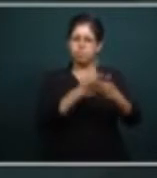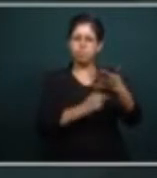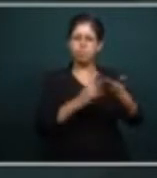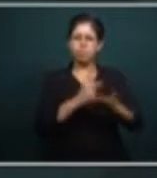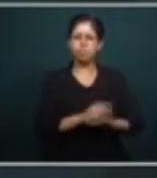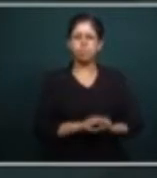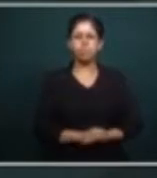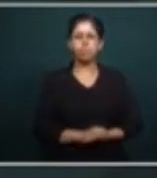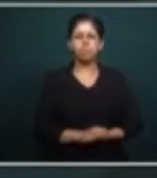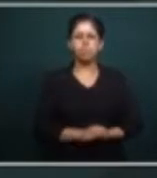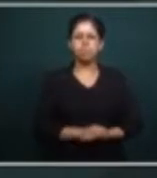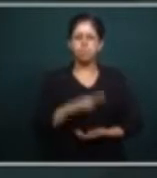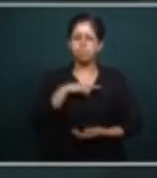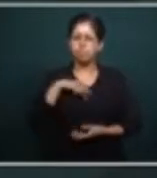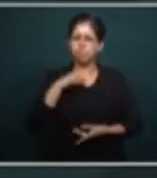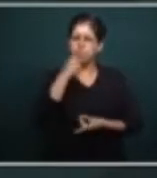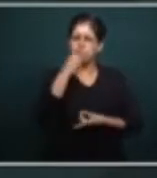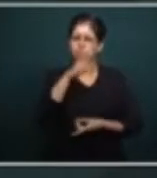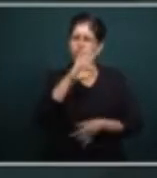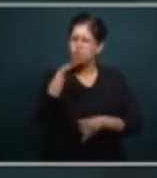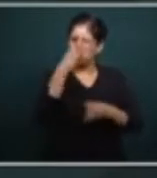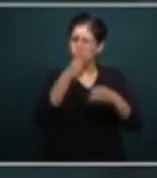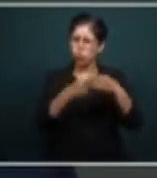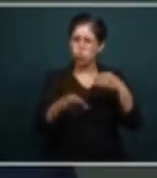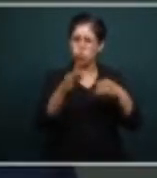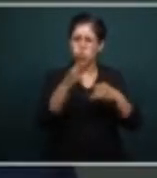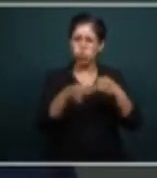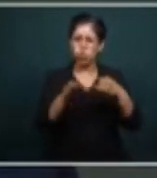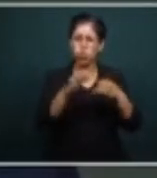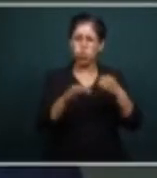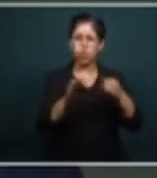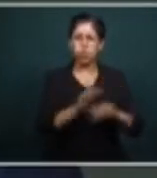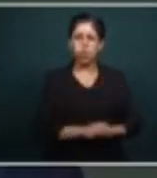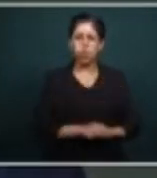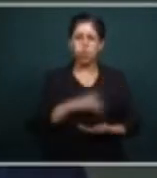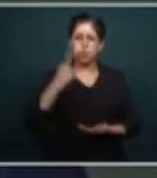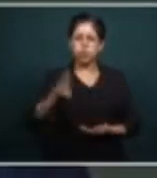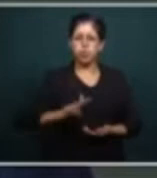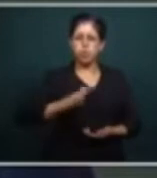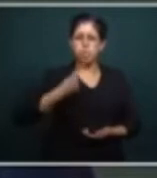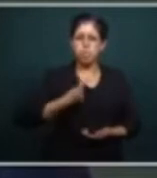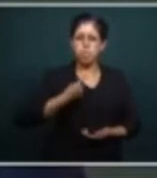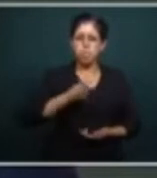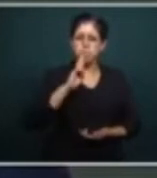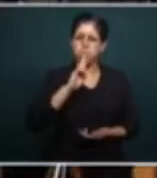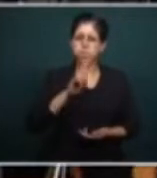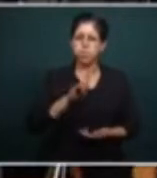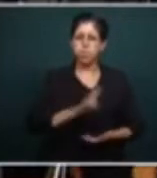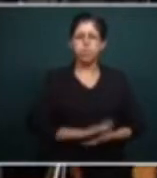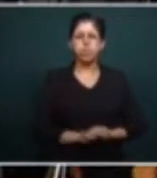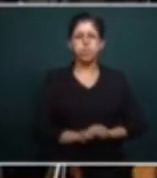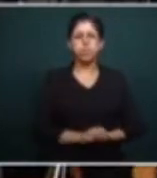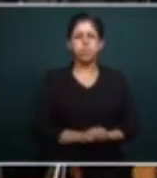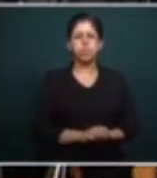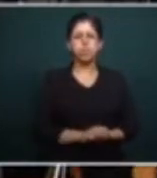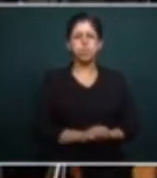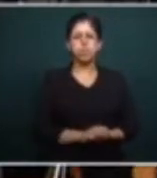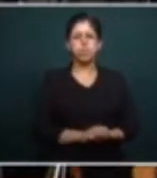That's the program, the agenda that we're proposing. And at the end, we'll have the question and answer